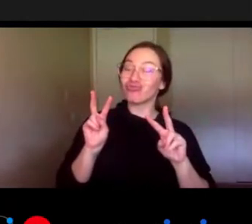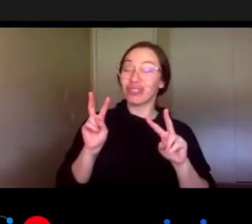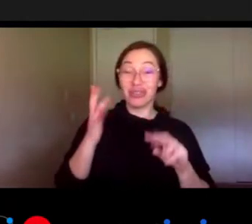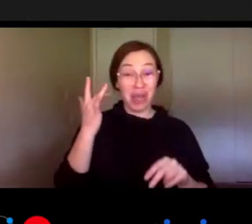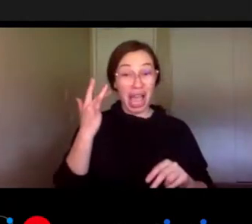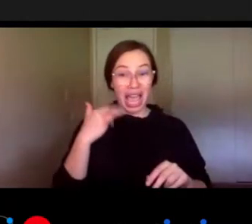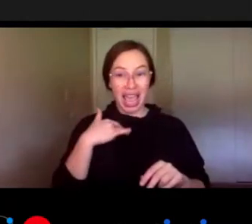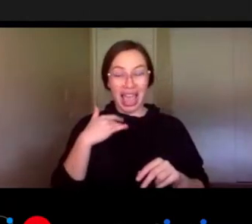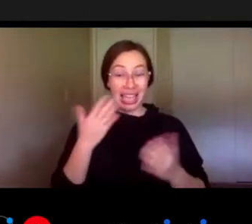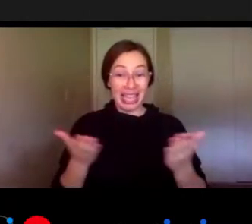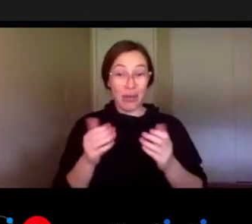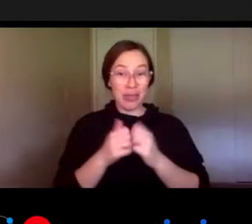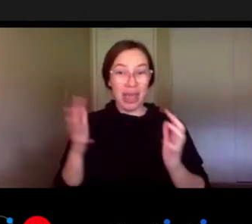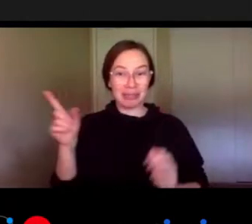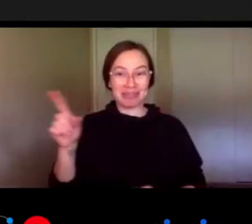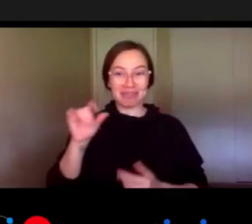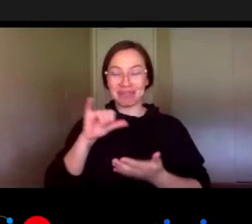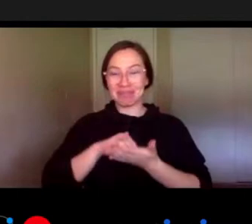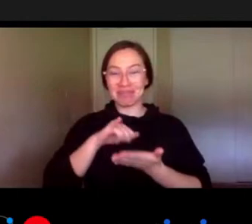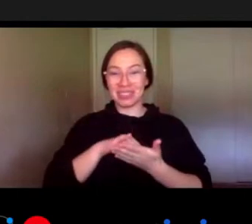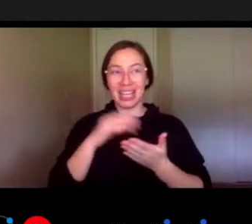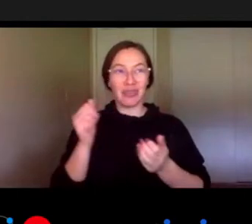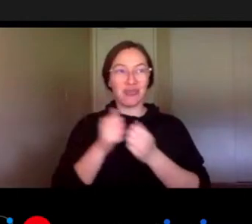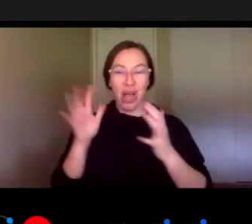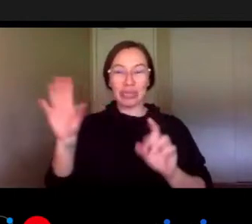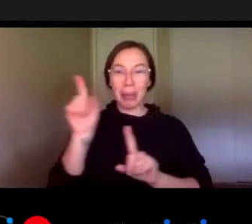not be here without him and his mentoring,